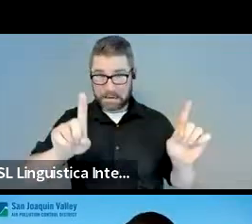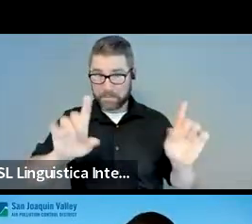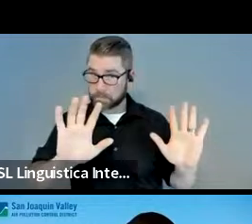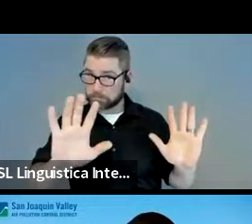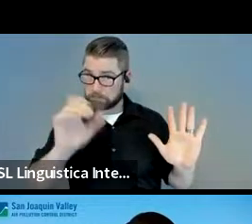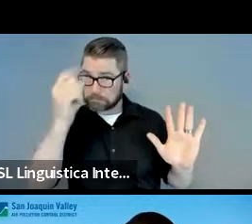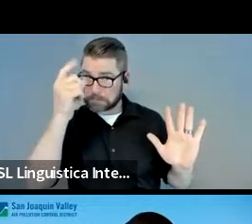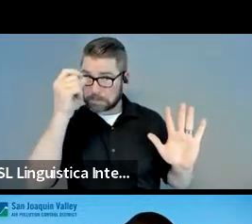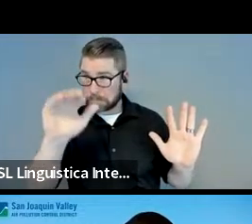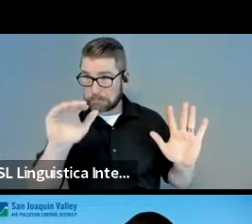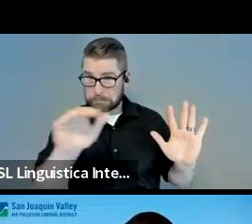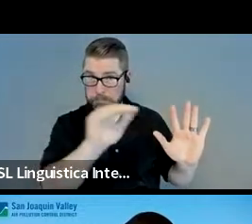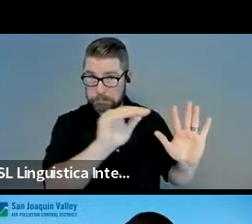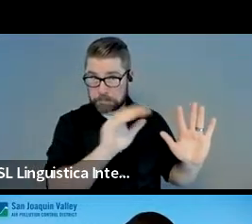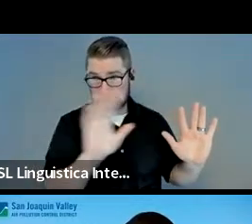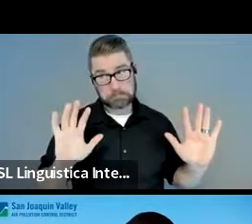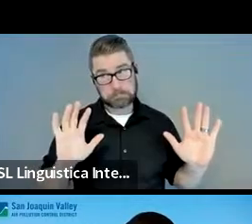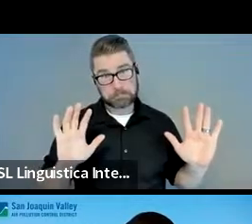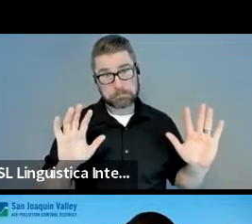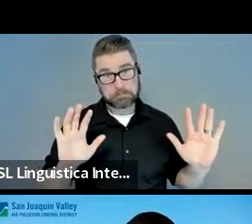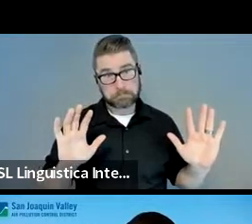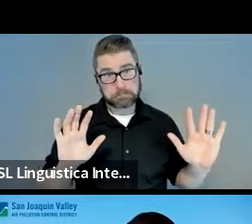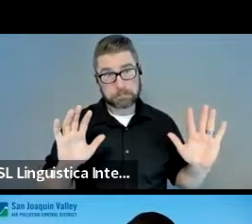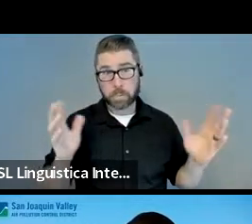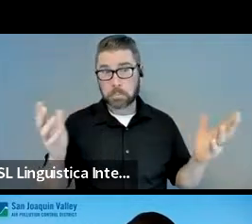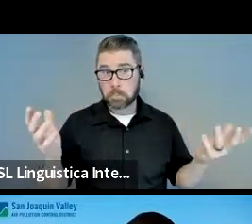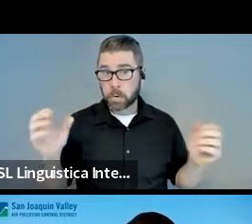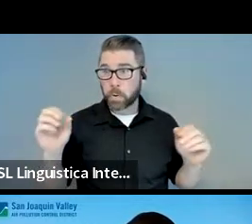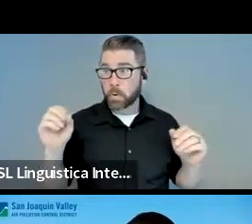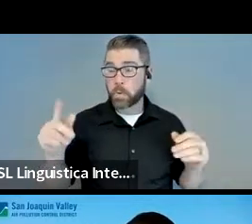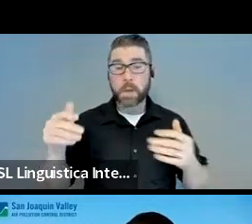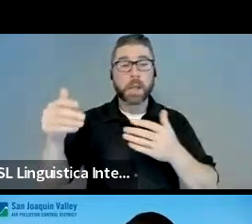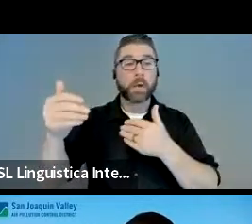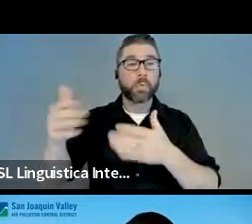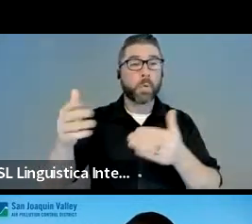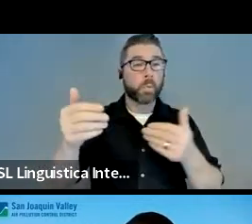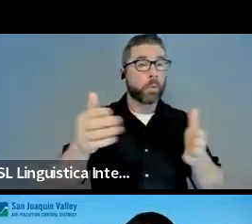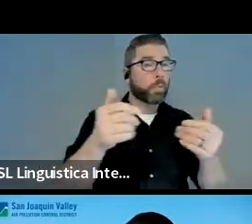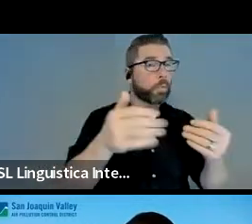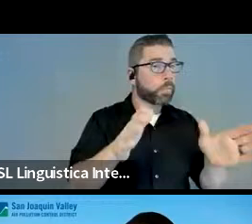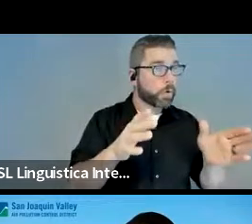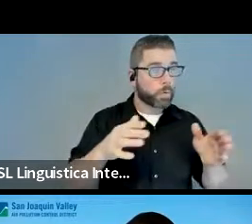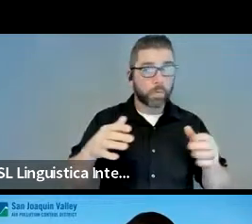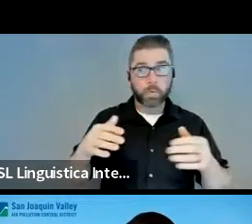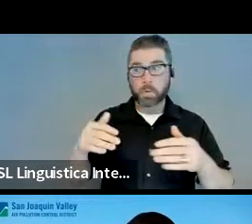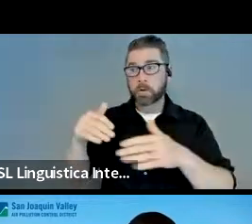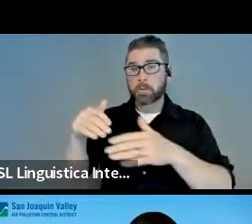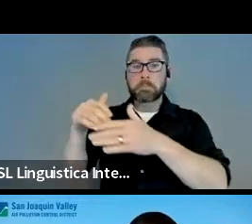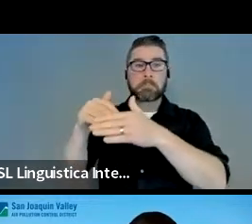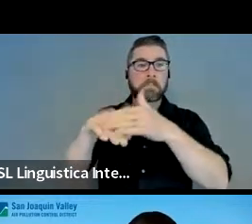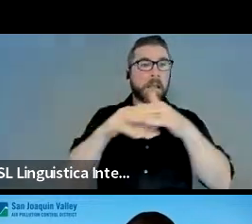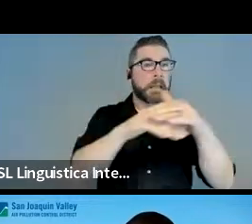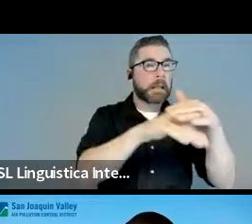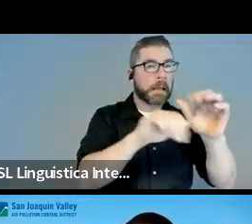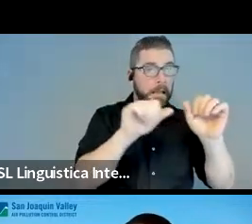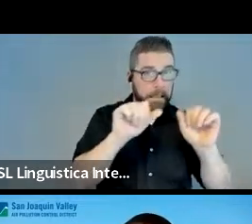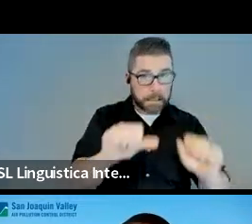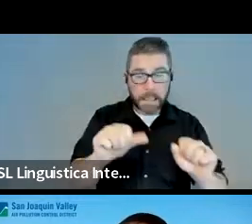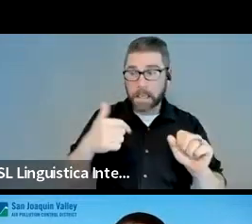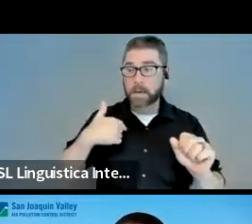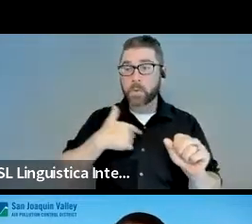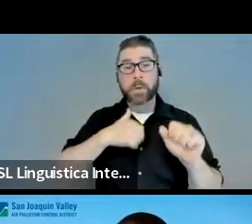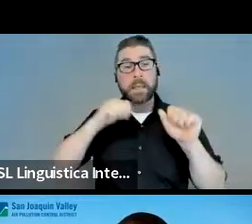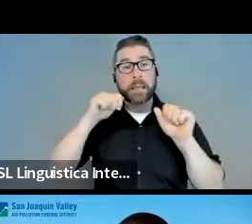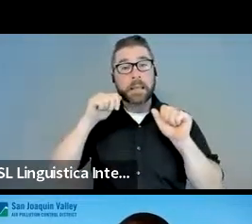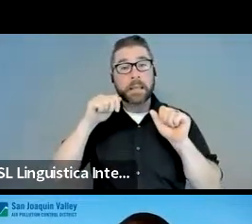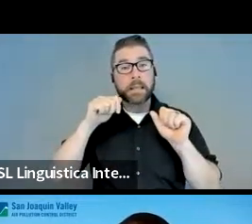tonight. So let me open up the rooms, and a yes means yes, I'm ready to engage in a voting process, and a